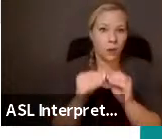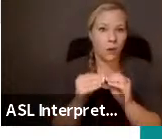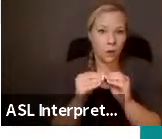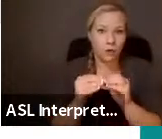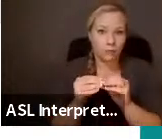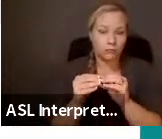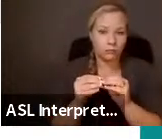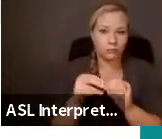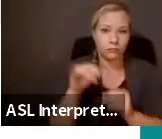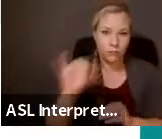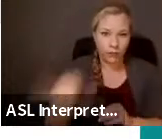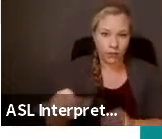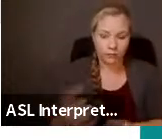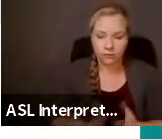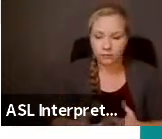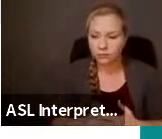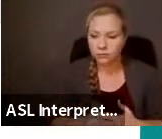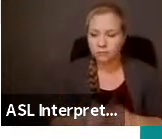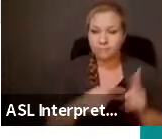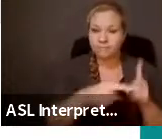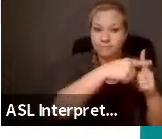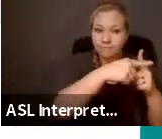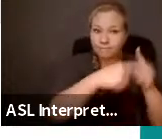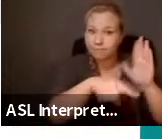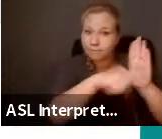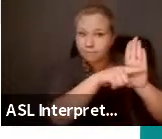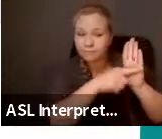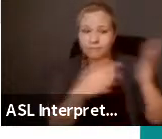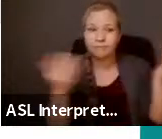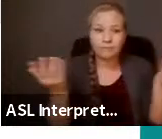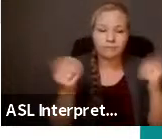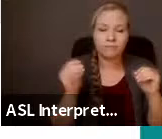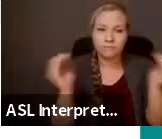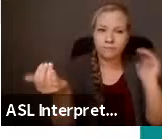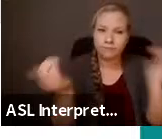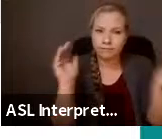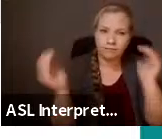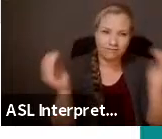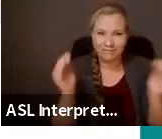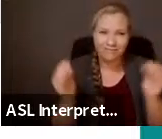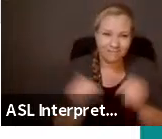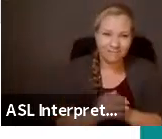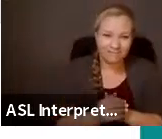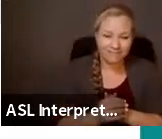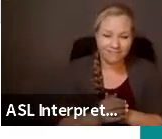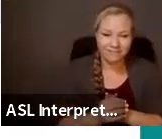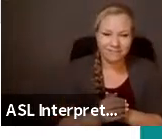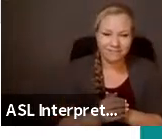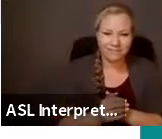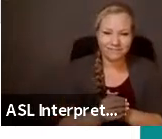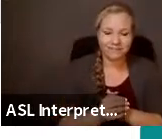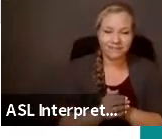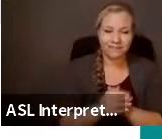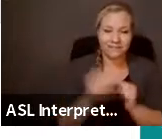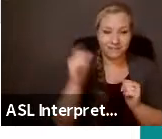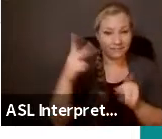that, kind of the pros and cons and, the various considerations with each of those. So you can go to the next slide, Kayla.